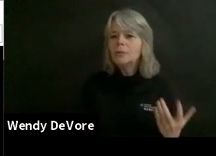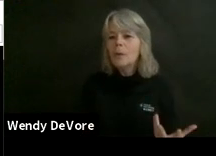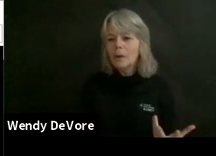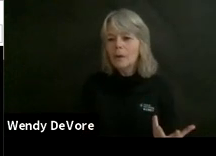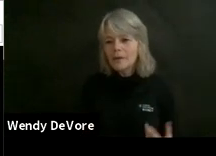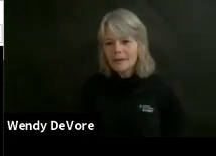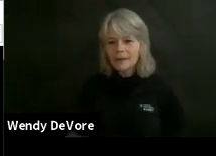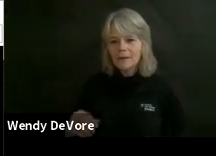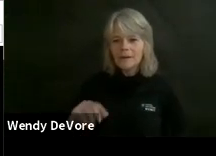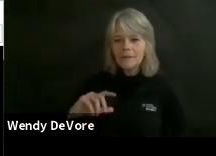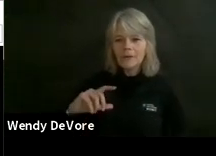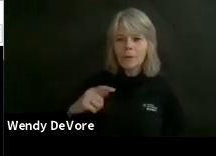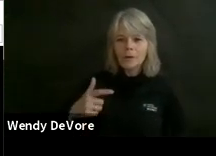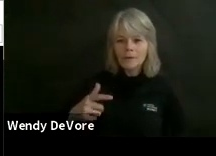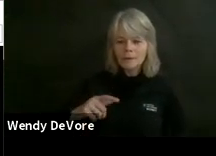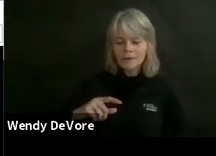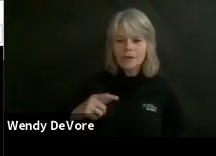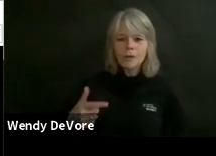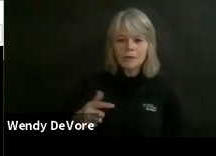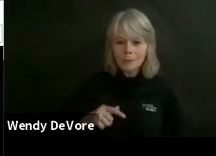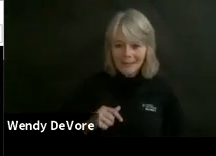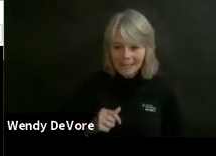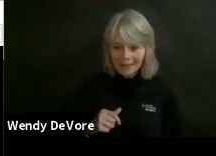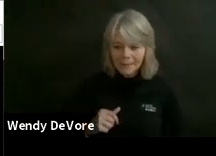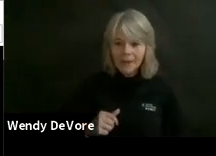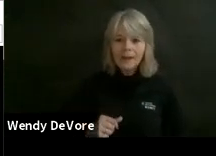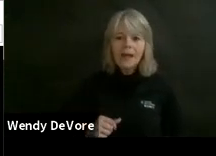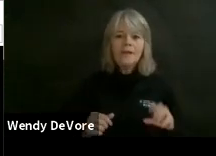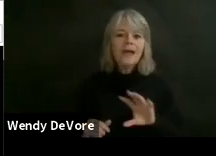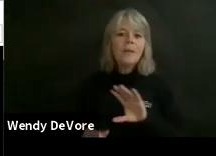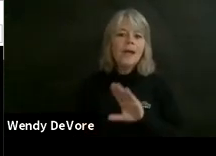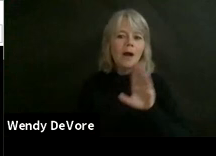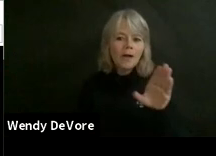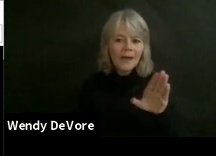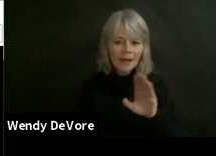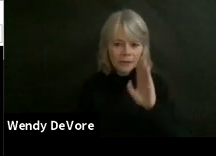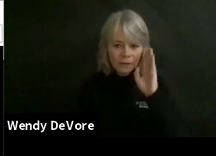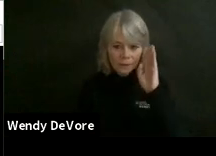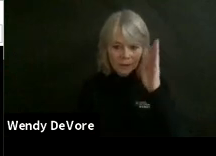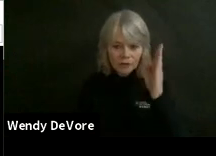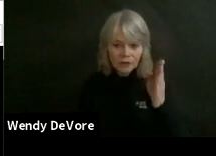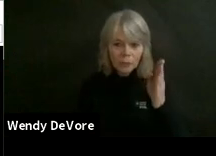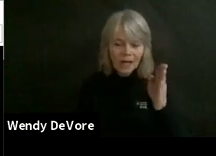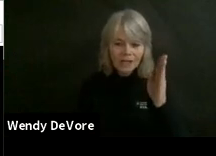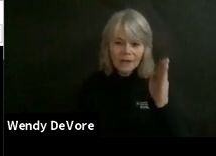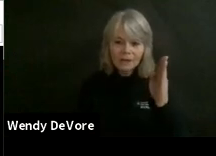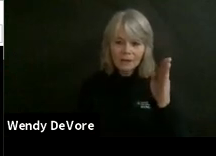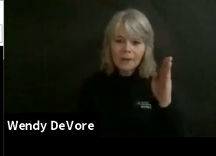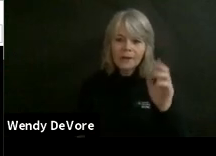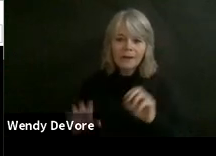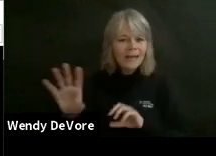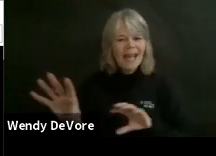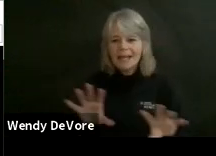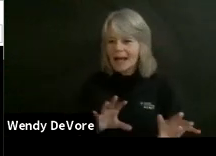if there's more than, if there's more than two of you meeting. And then that way, all they have to do is just watch the